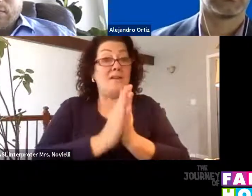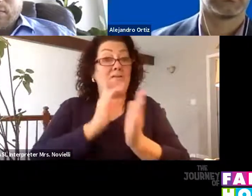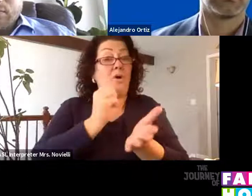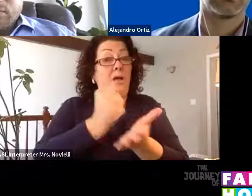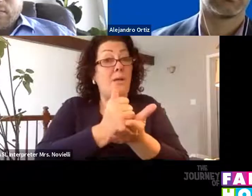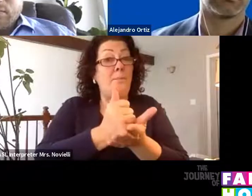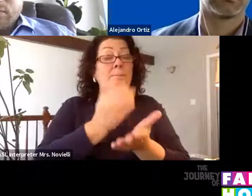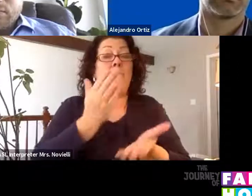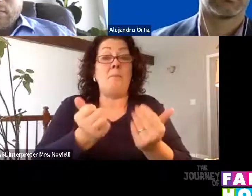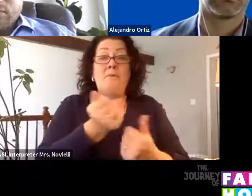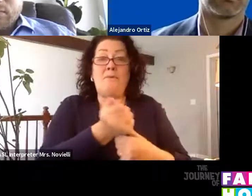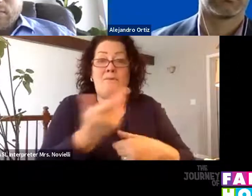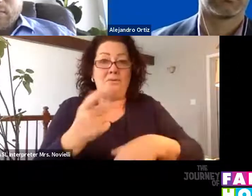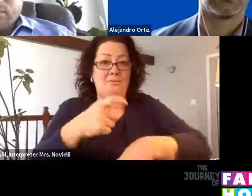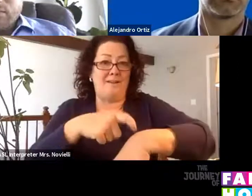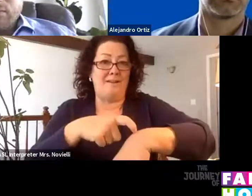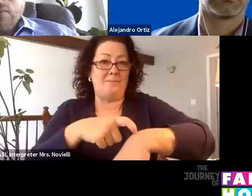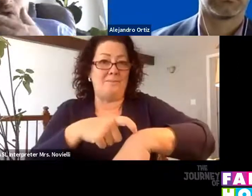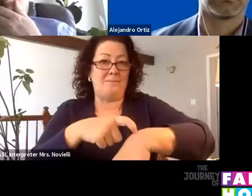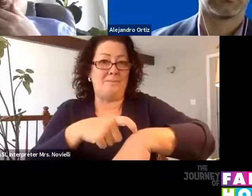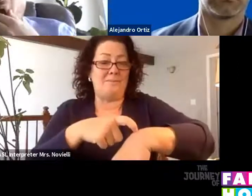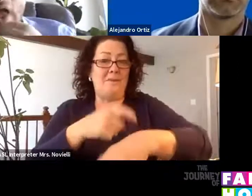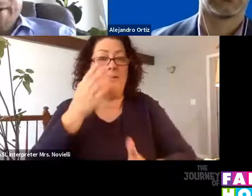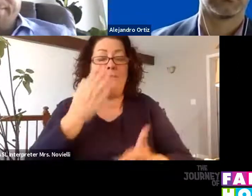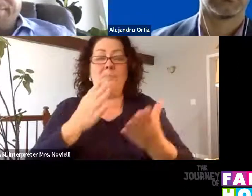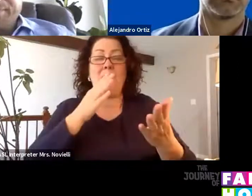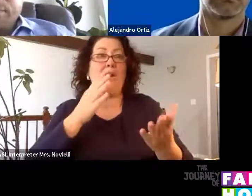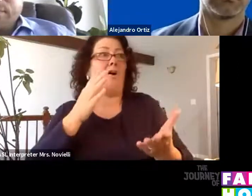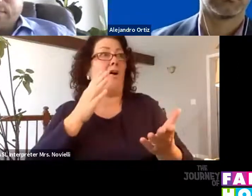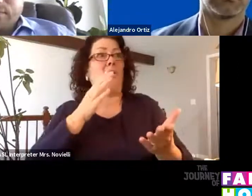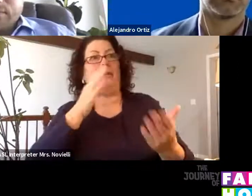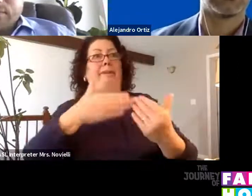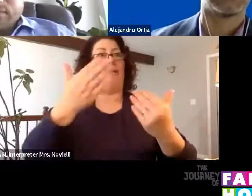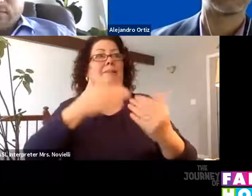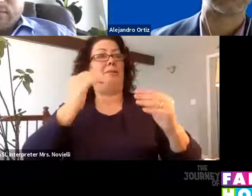because it might not be as straightforward as you think it is.